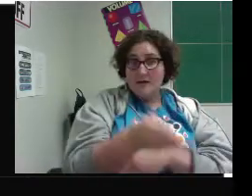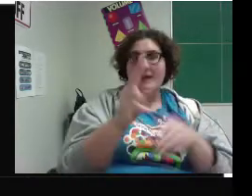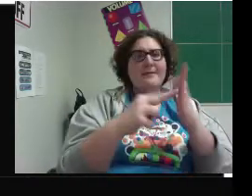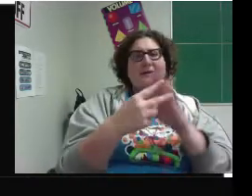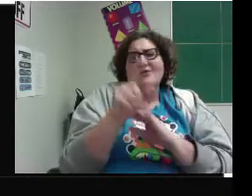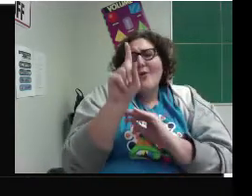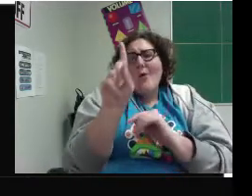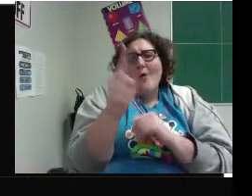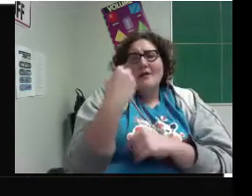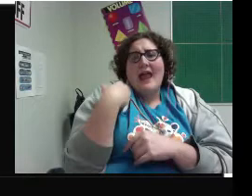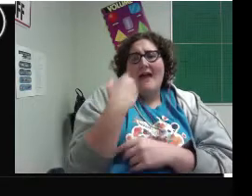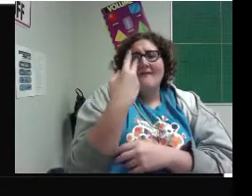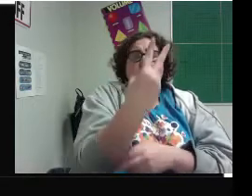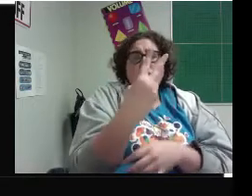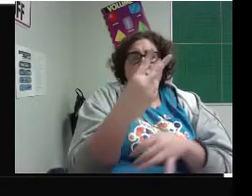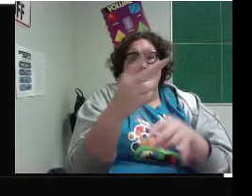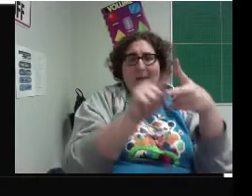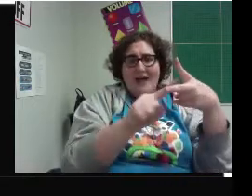measures.